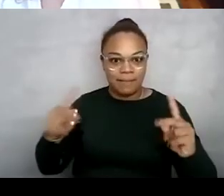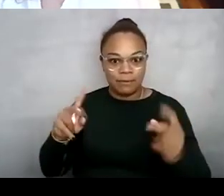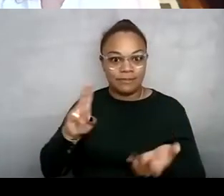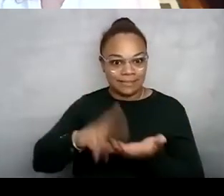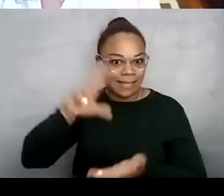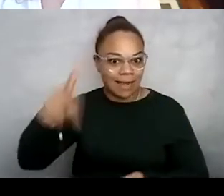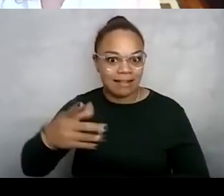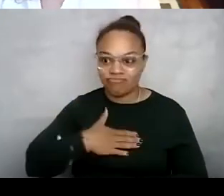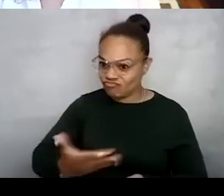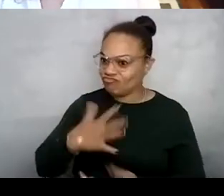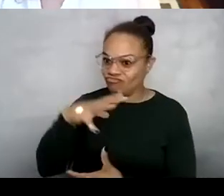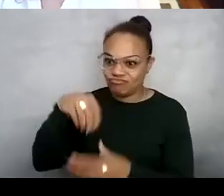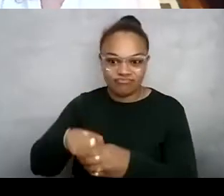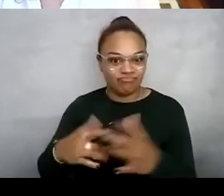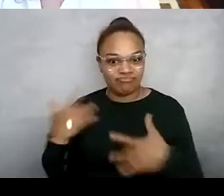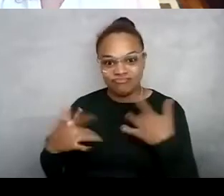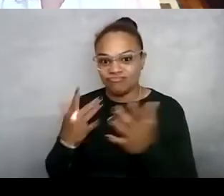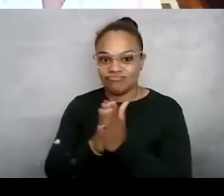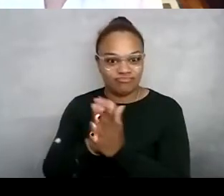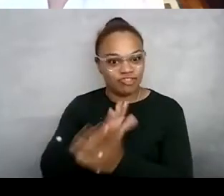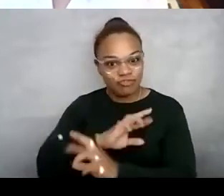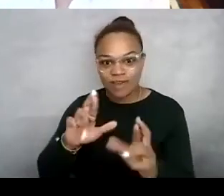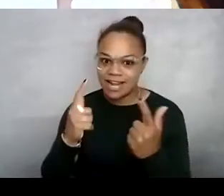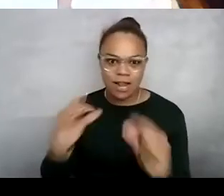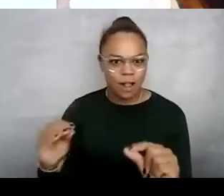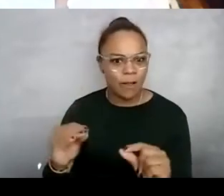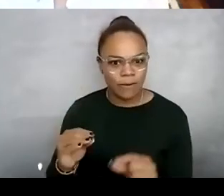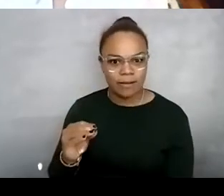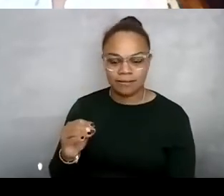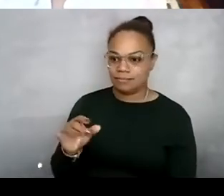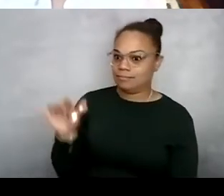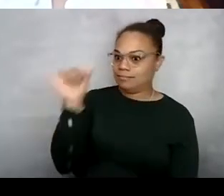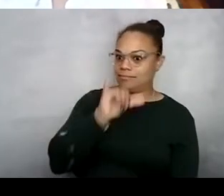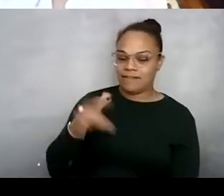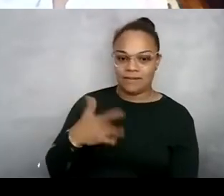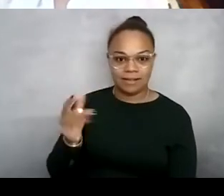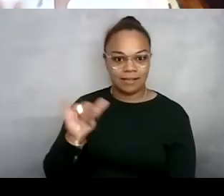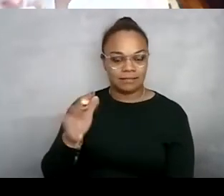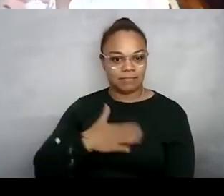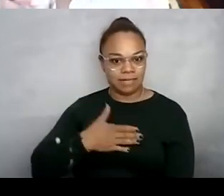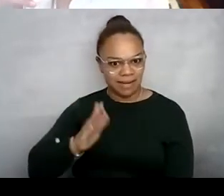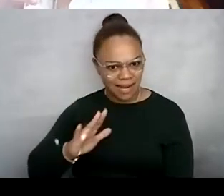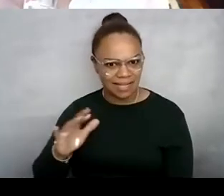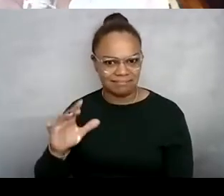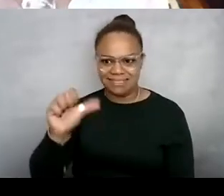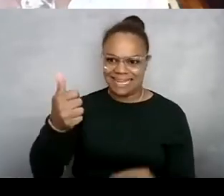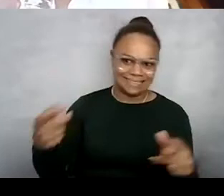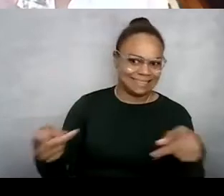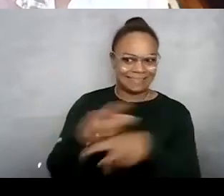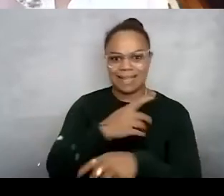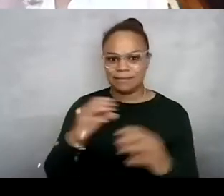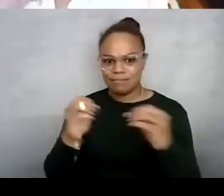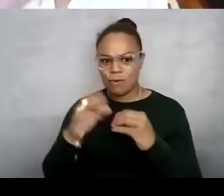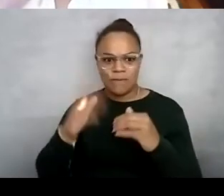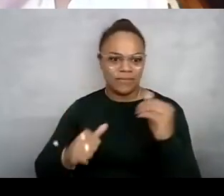many people were excited and how many people were ready to go. And they're like, oh my God, this is like 10 times the rate of the